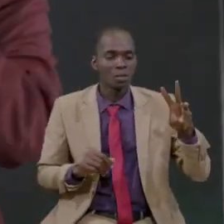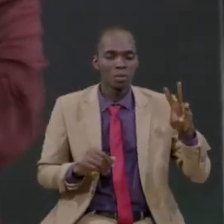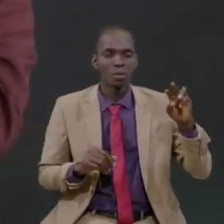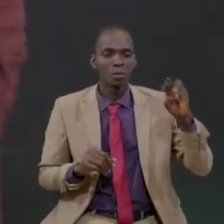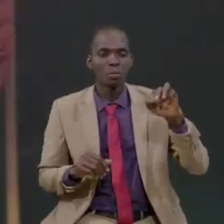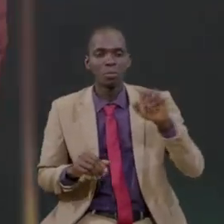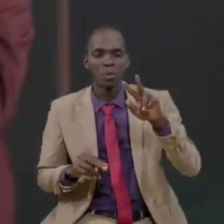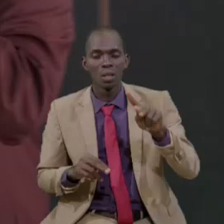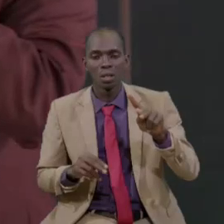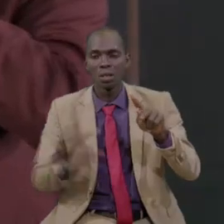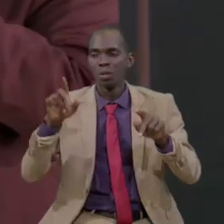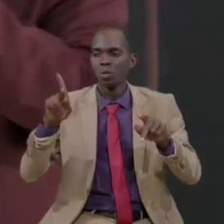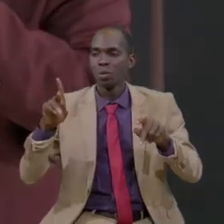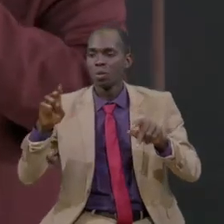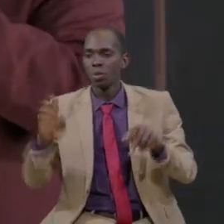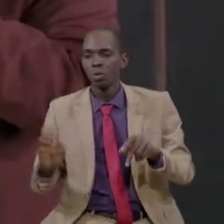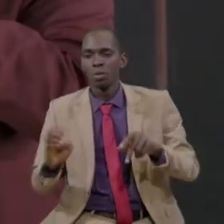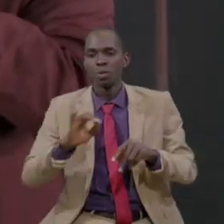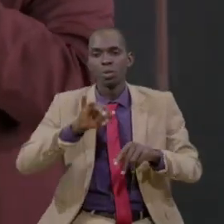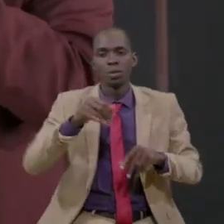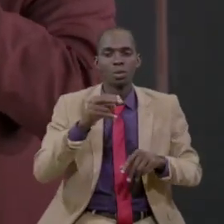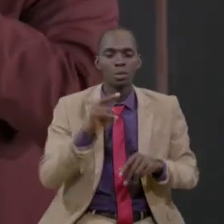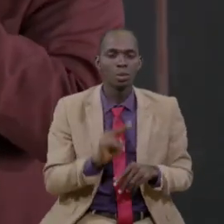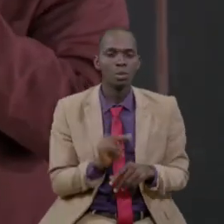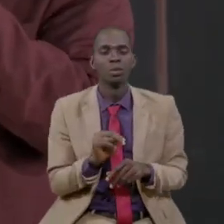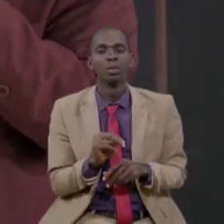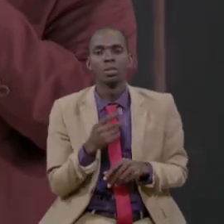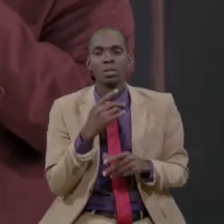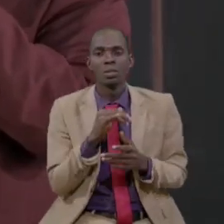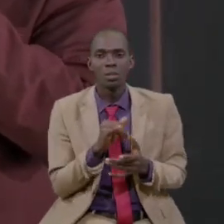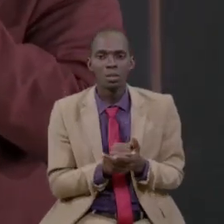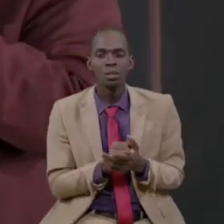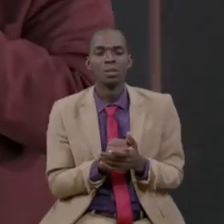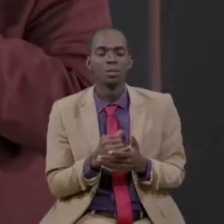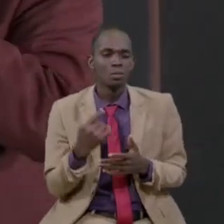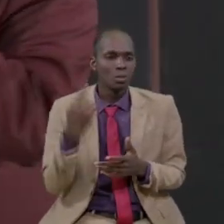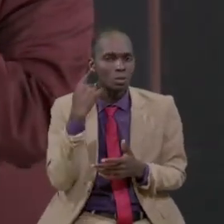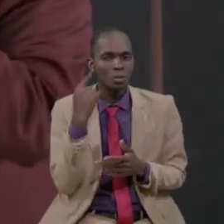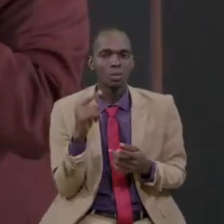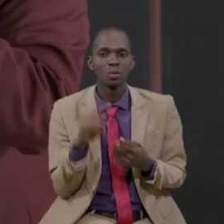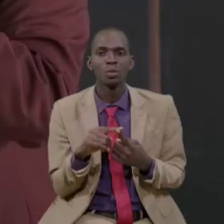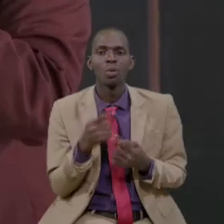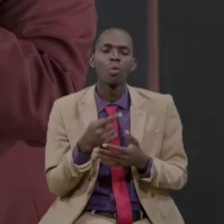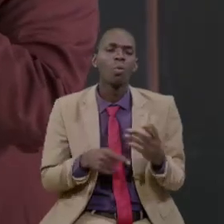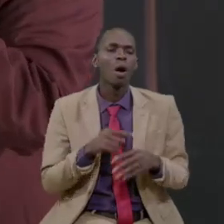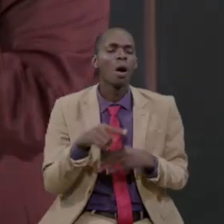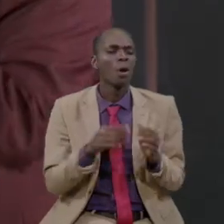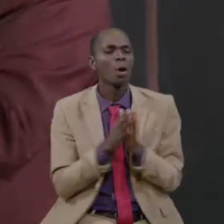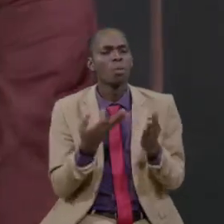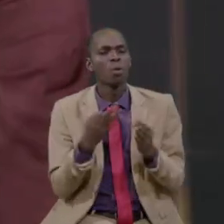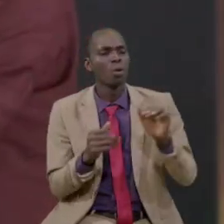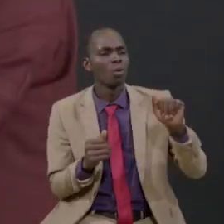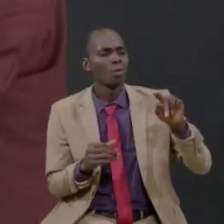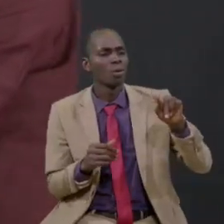say, all we need to listen to now, read the epistles. About Acts, read the epistles, Romans